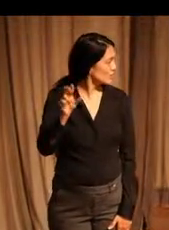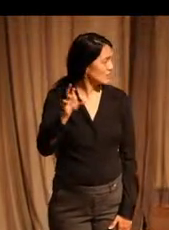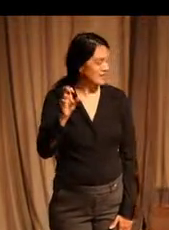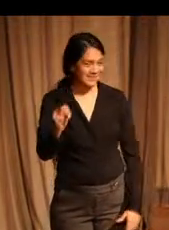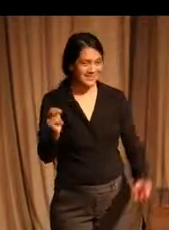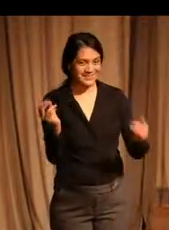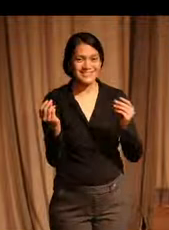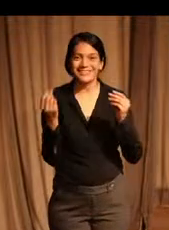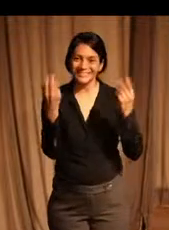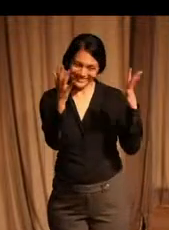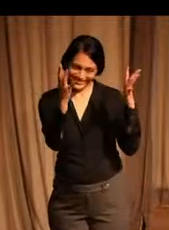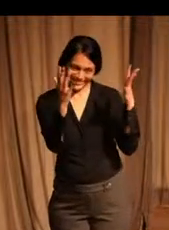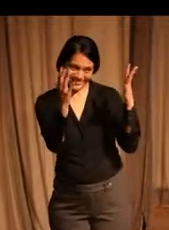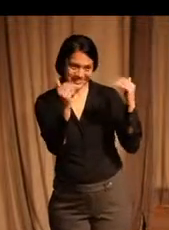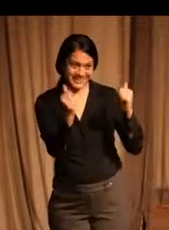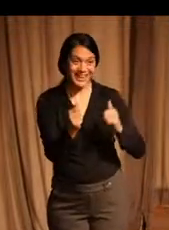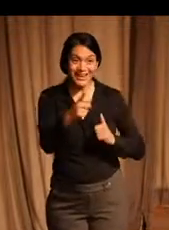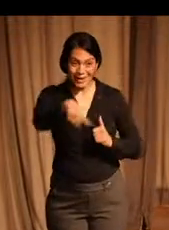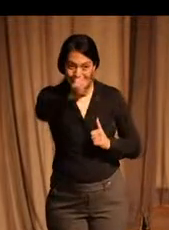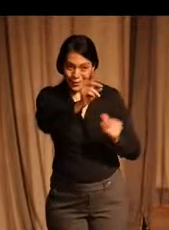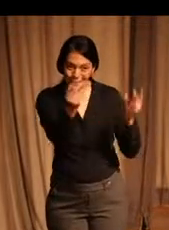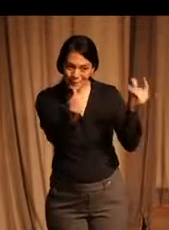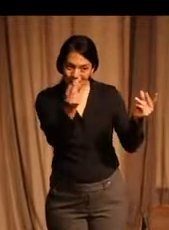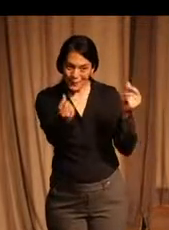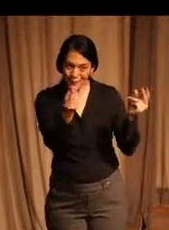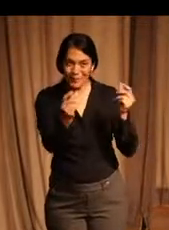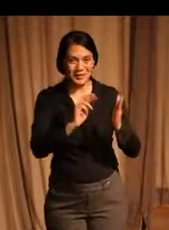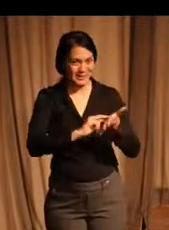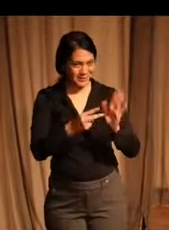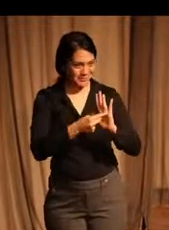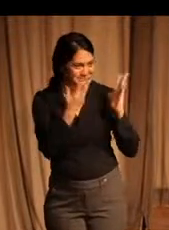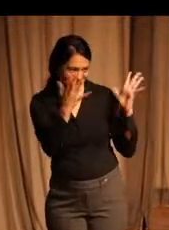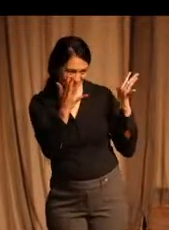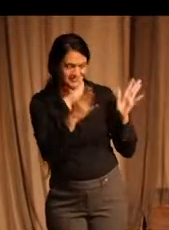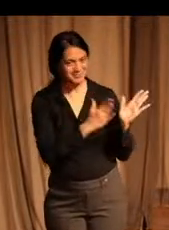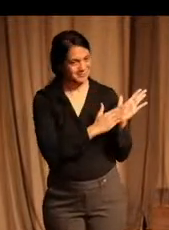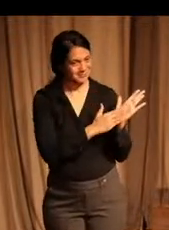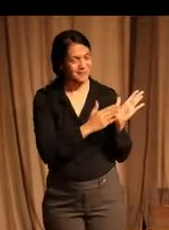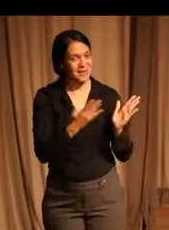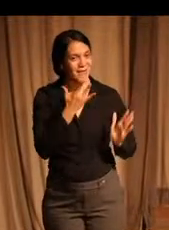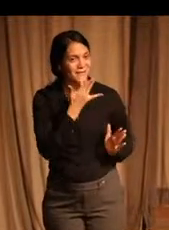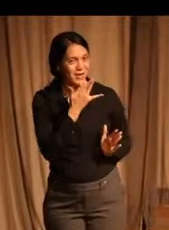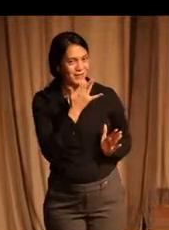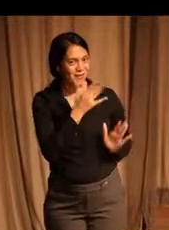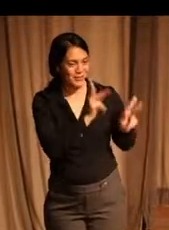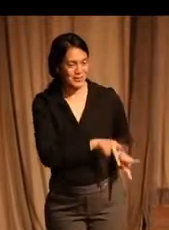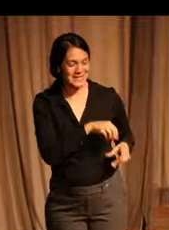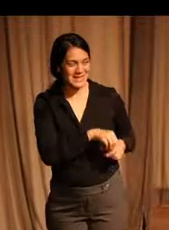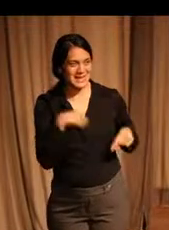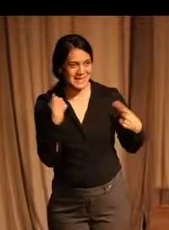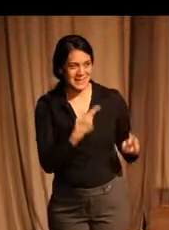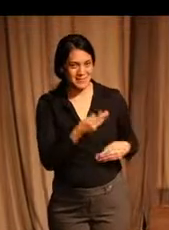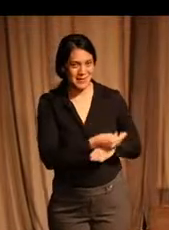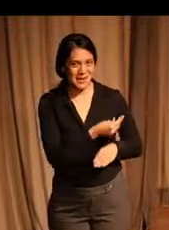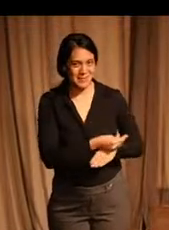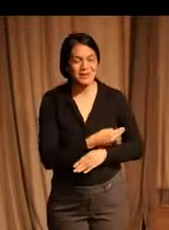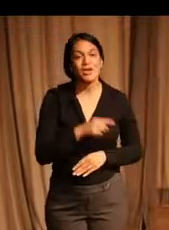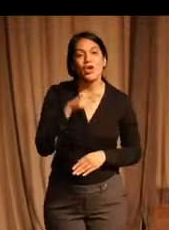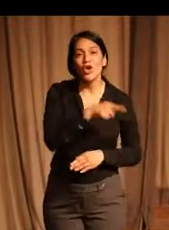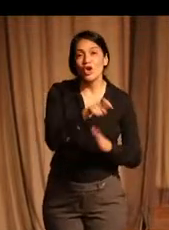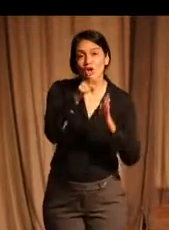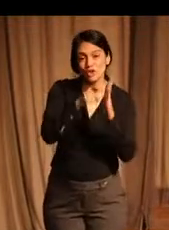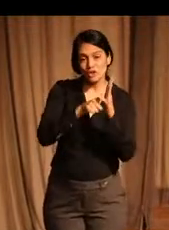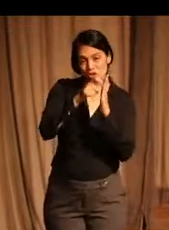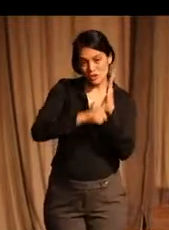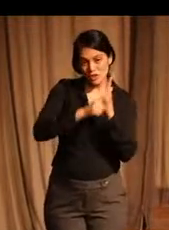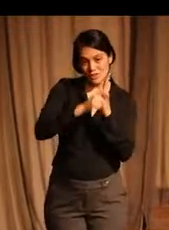From the sounds of it, one of your favorite people in Miami too. Nadege is a researcher, writer, and community archivist based in Miami. Her journalism has appeared